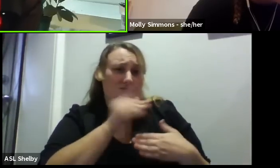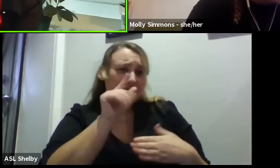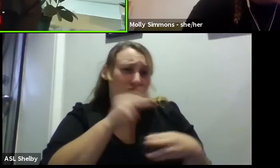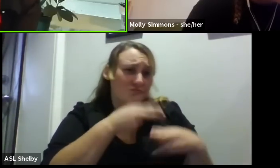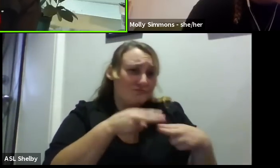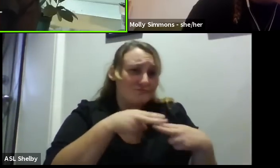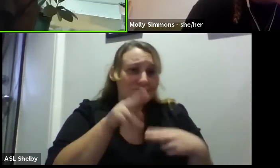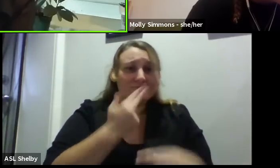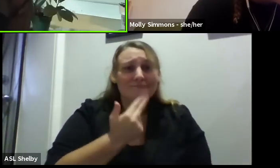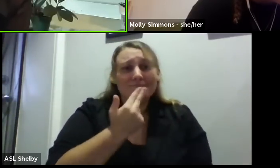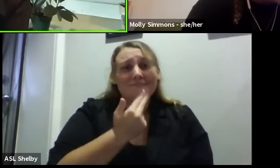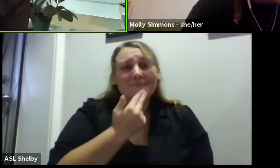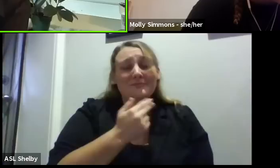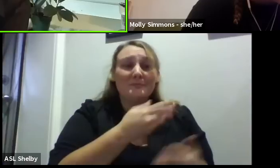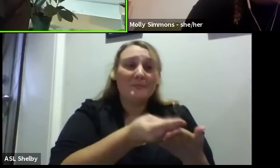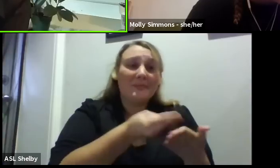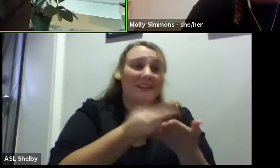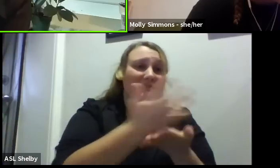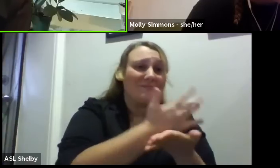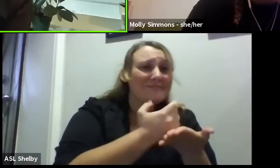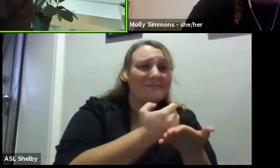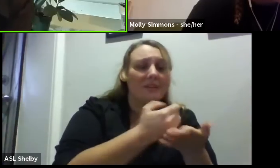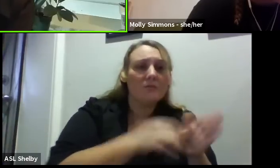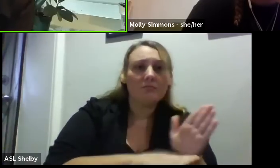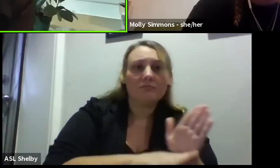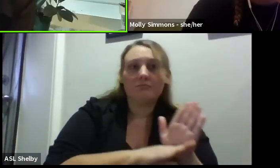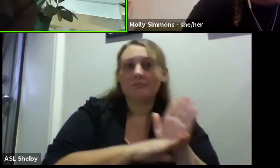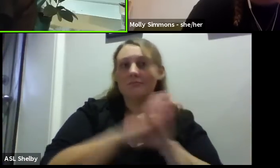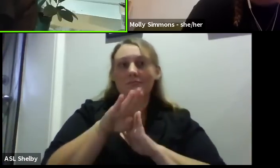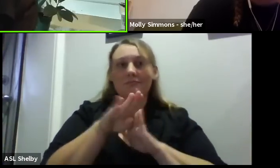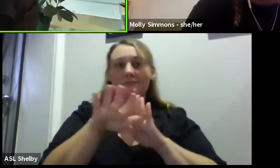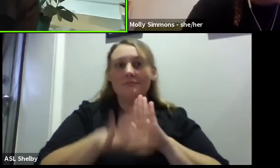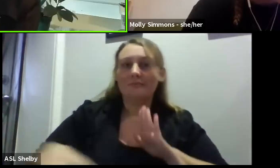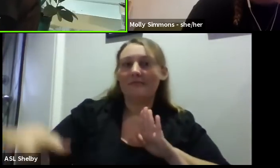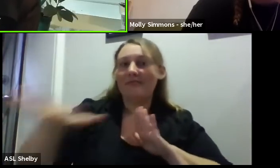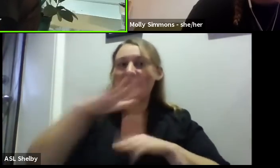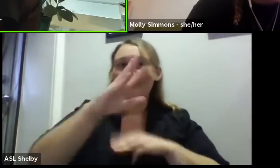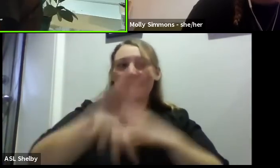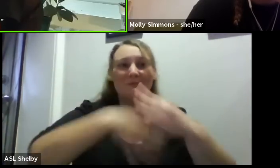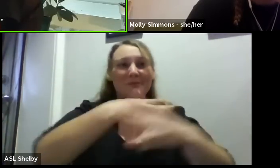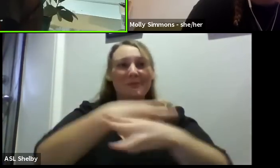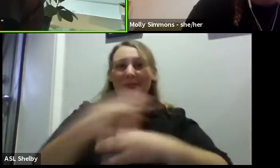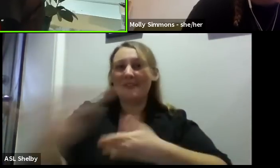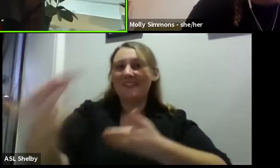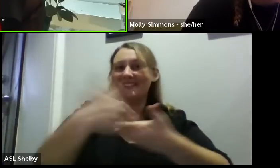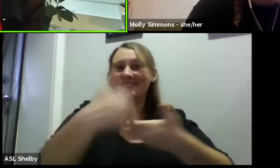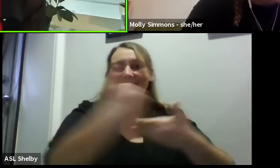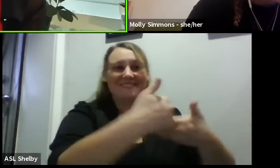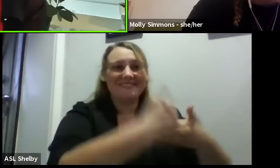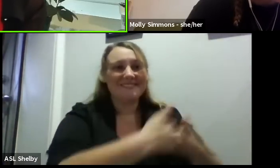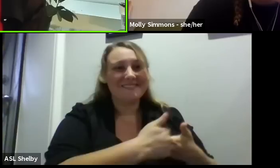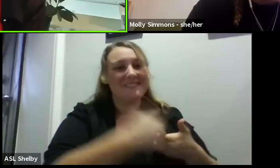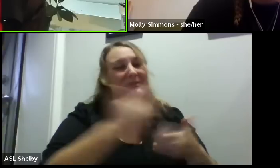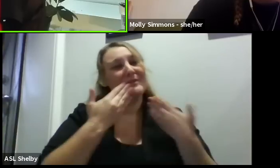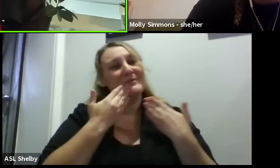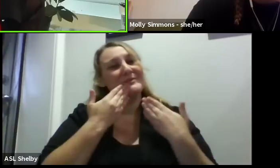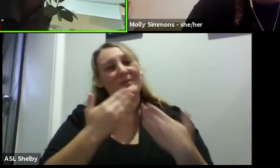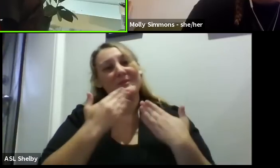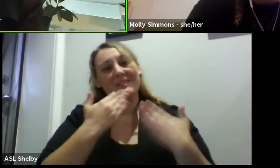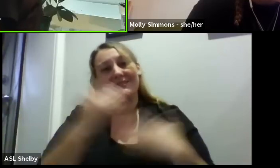donations from all over the world and serves sex workers across all of New York State. We are so thankful to our